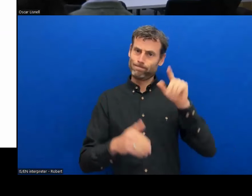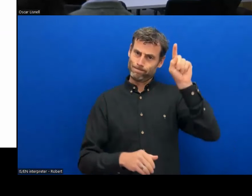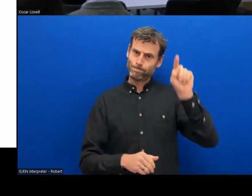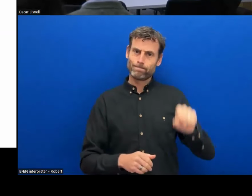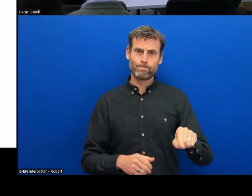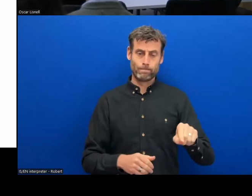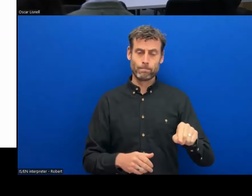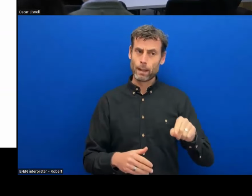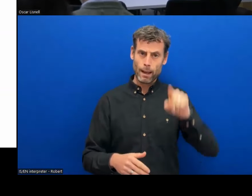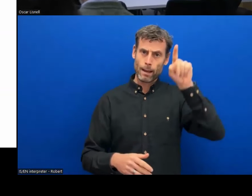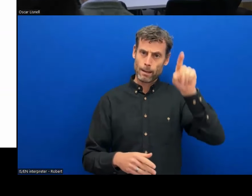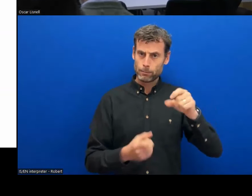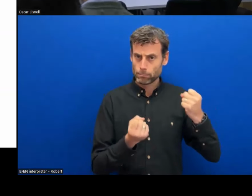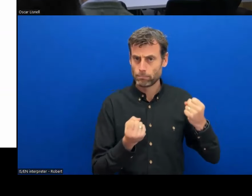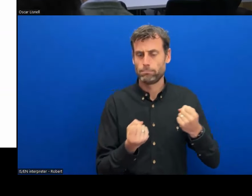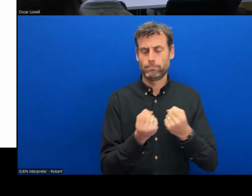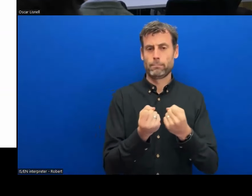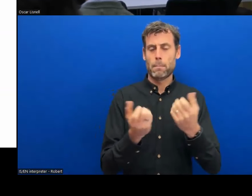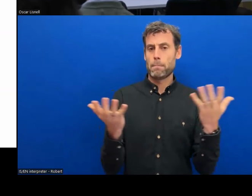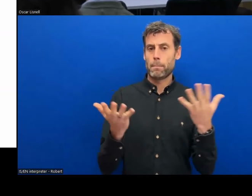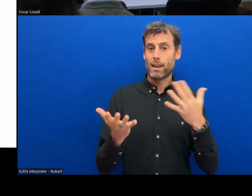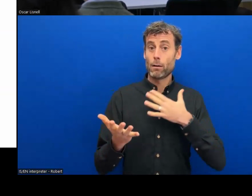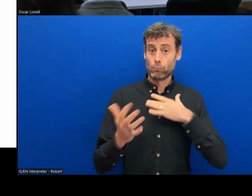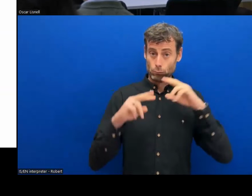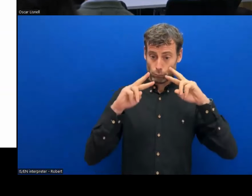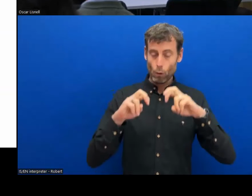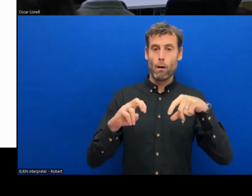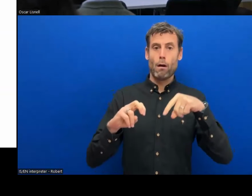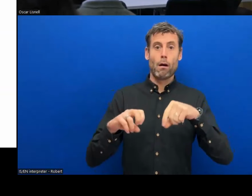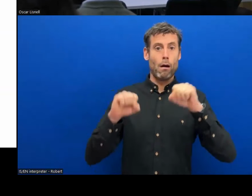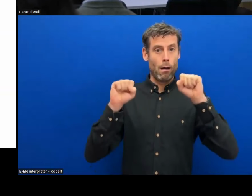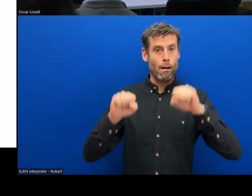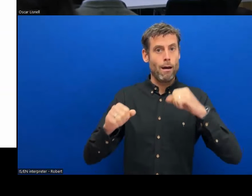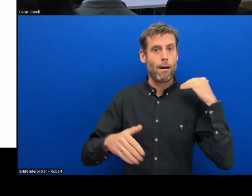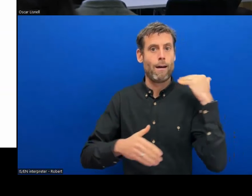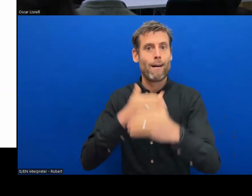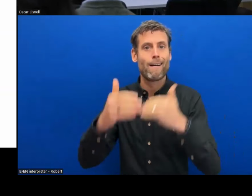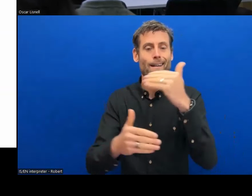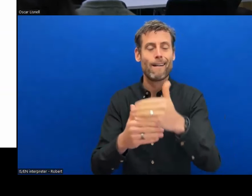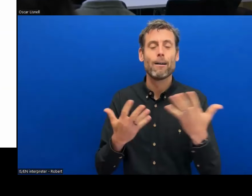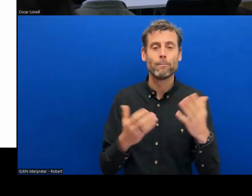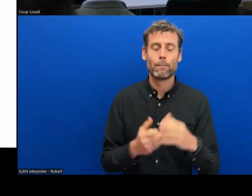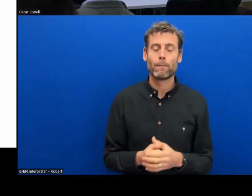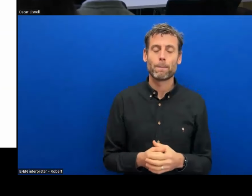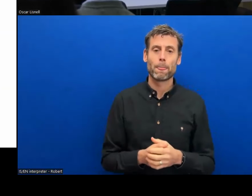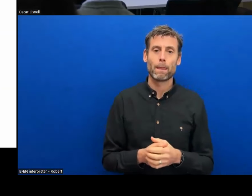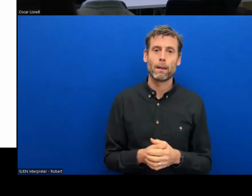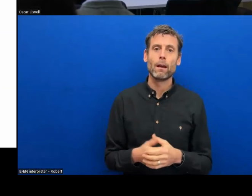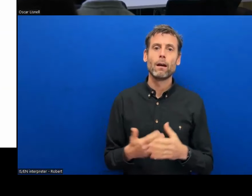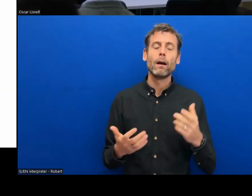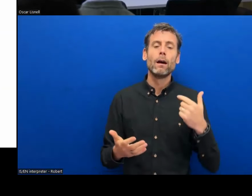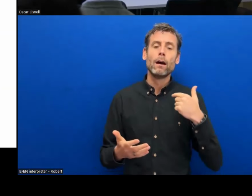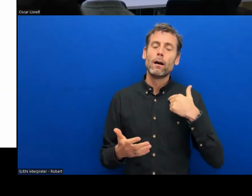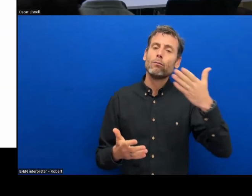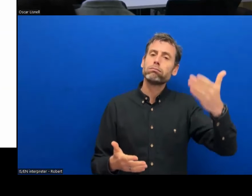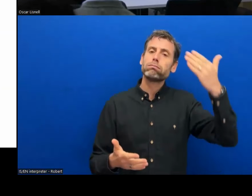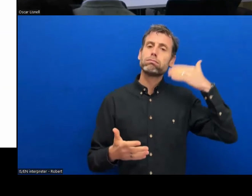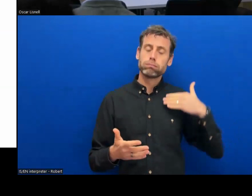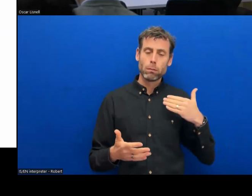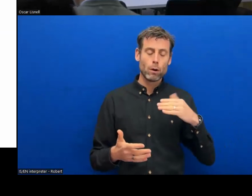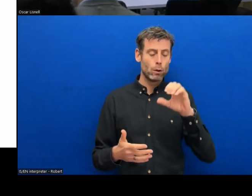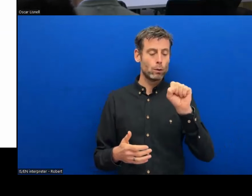exciting things that we are doing would be possible. Now I want to say that we had a similar symposium at the start of